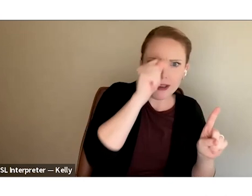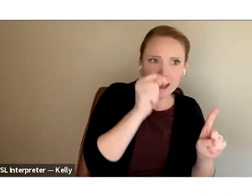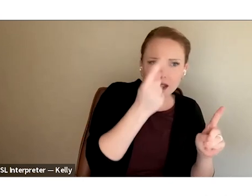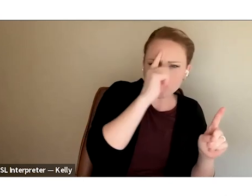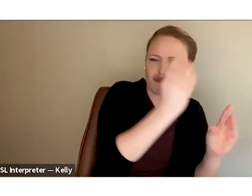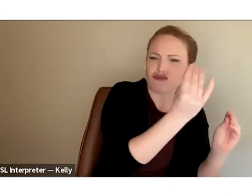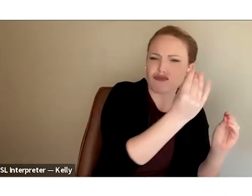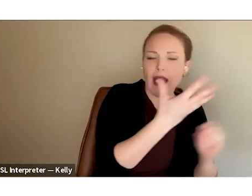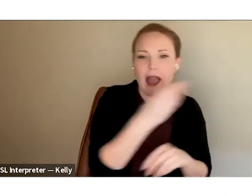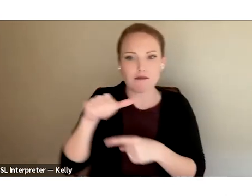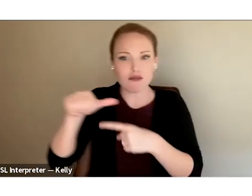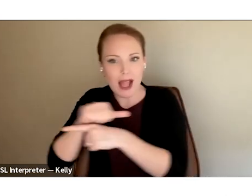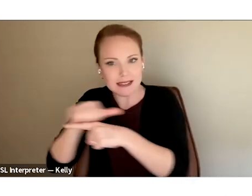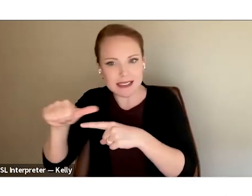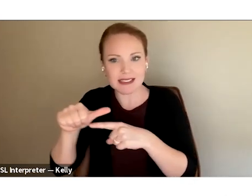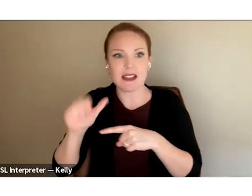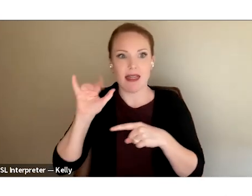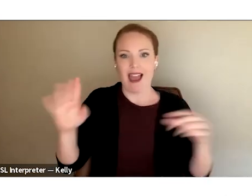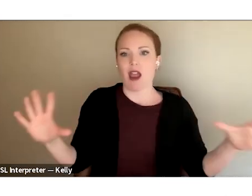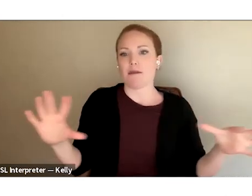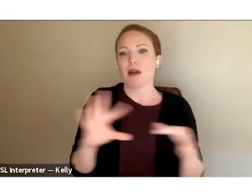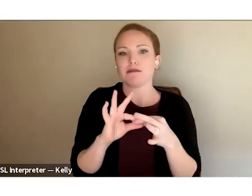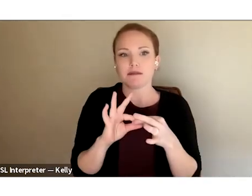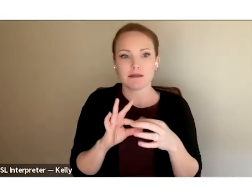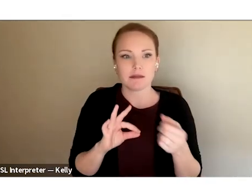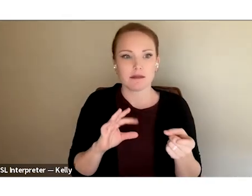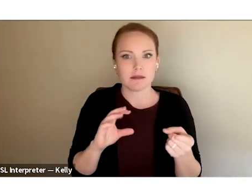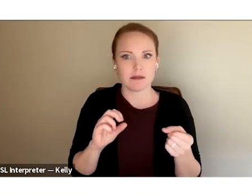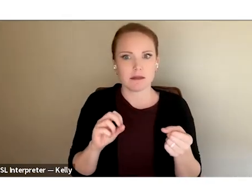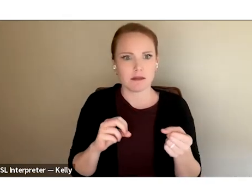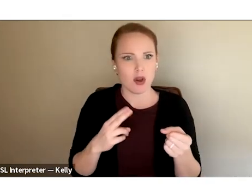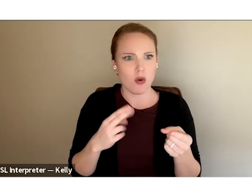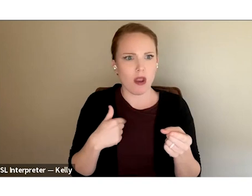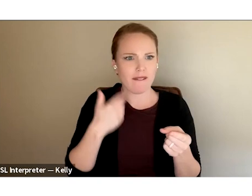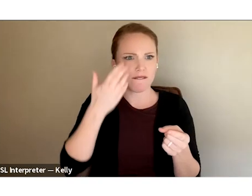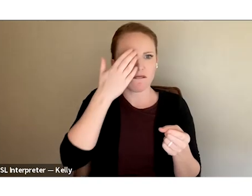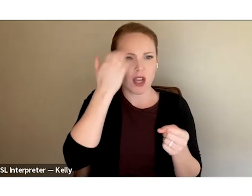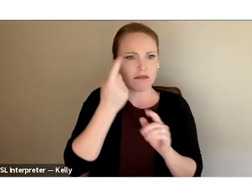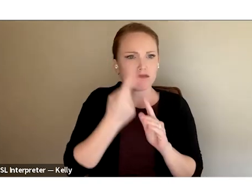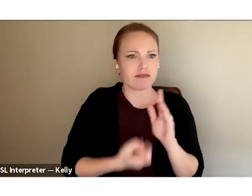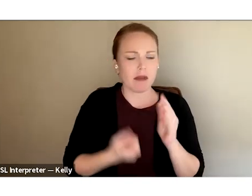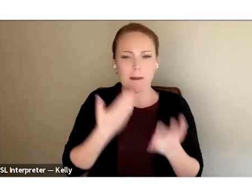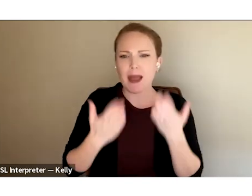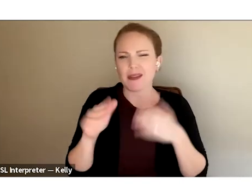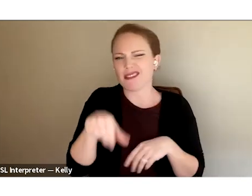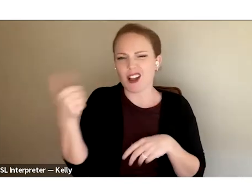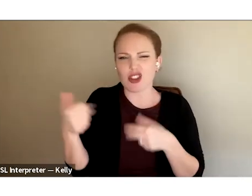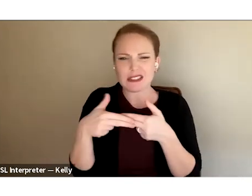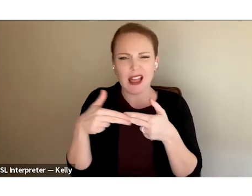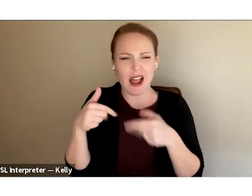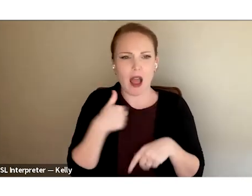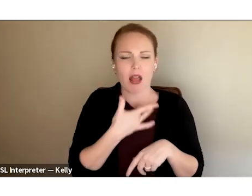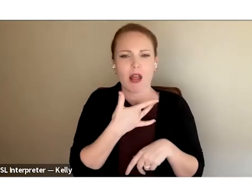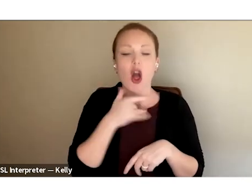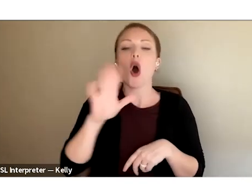And actually, did I forget to put this? Might be in another slide. It's